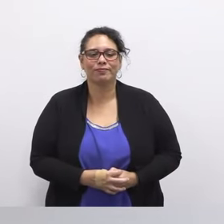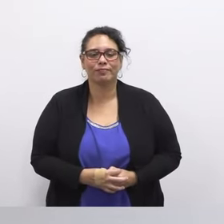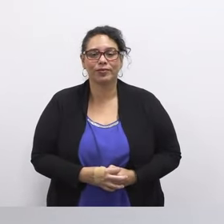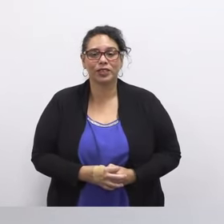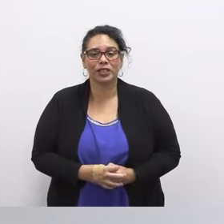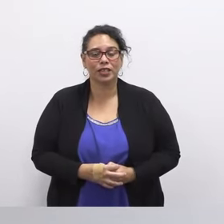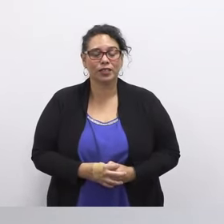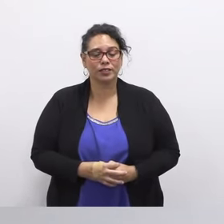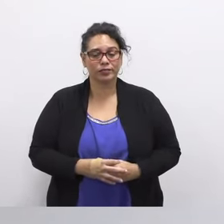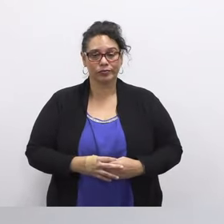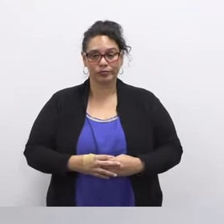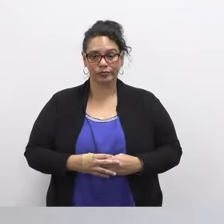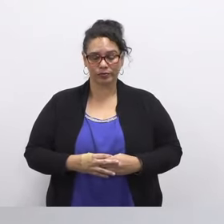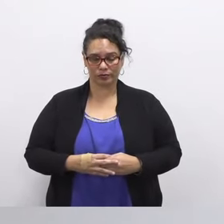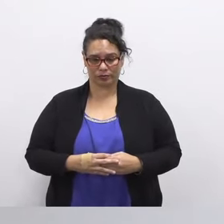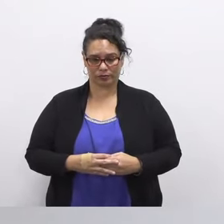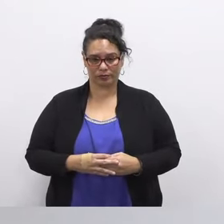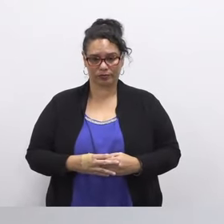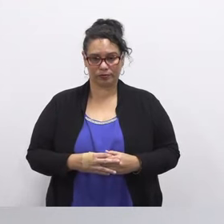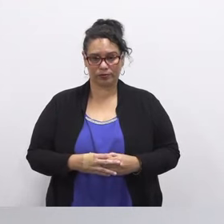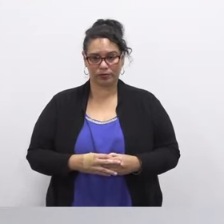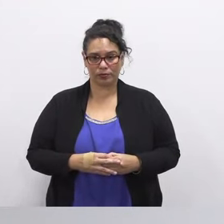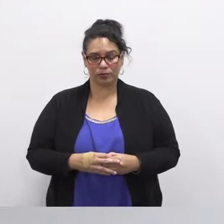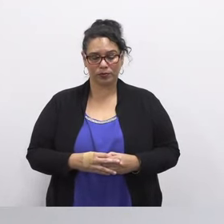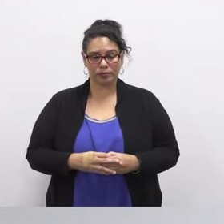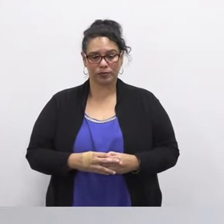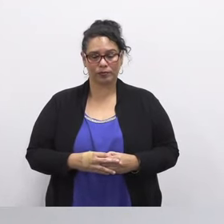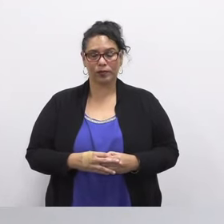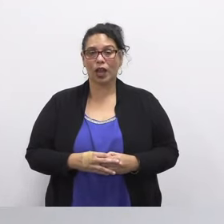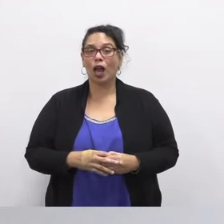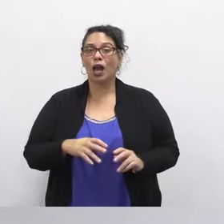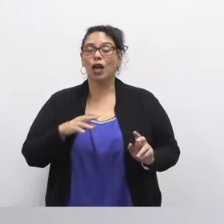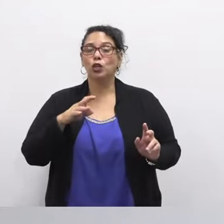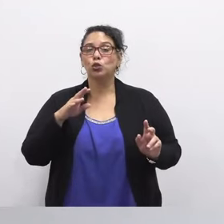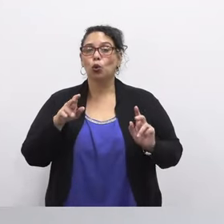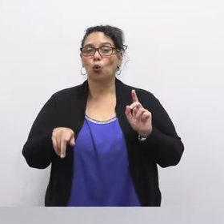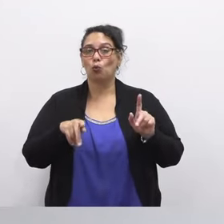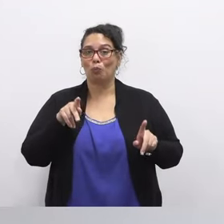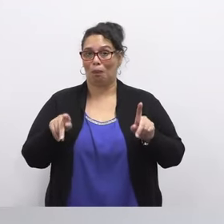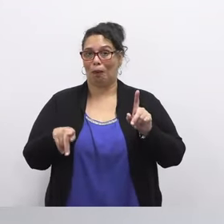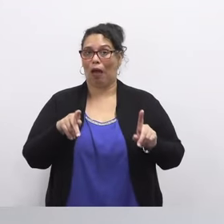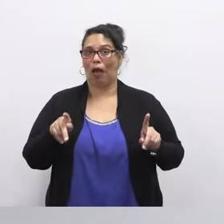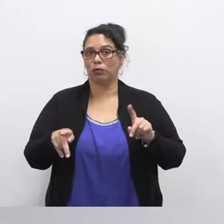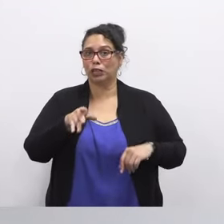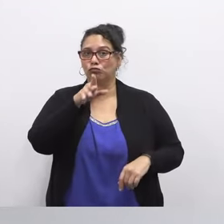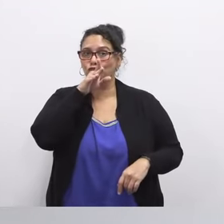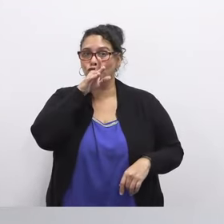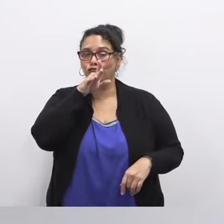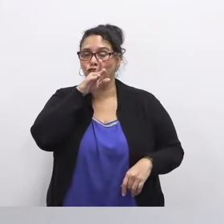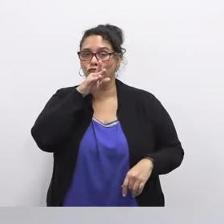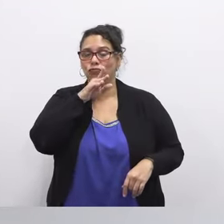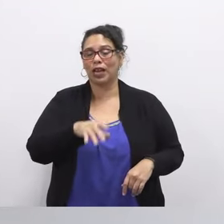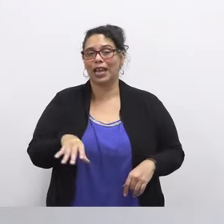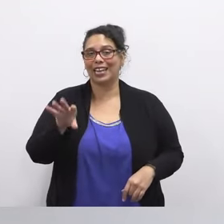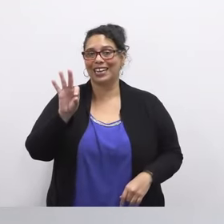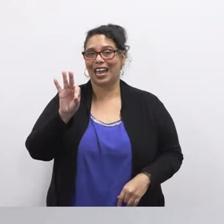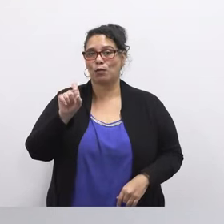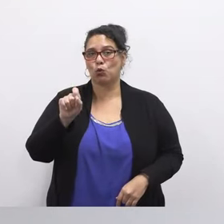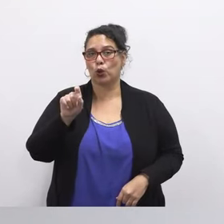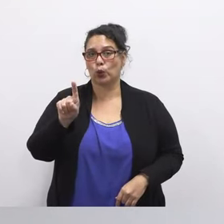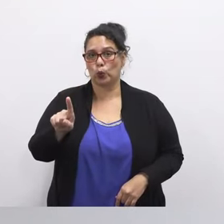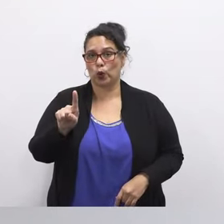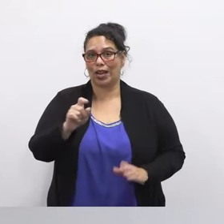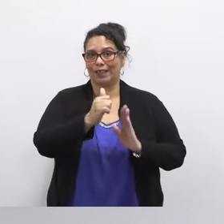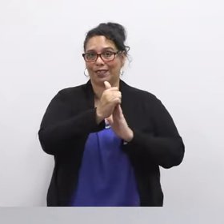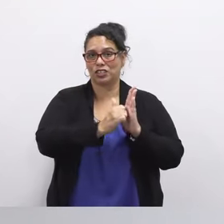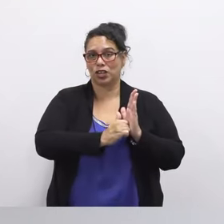So we do have public hearing item today. Item 9.1 on our agenda, public hearing